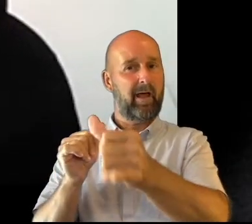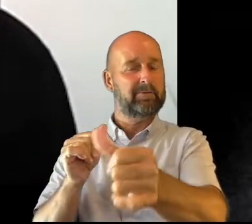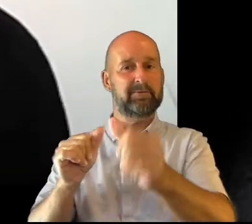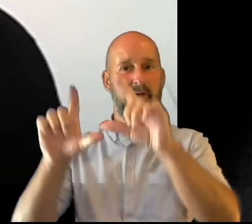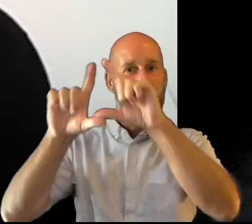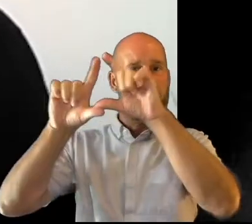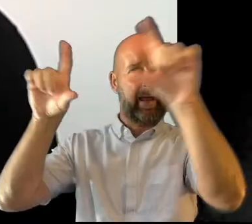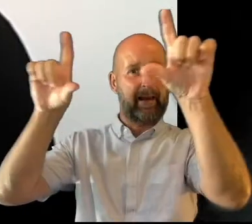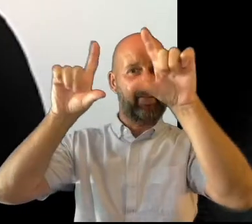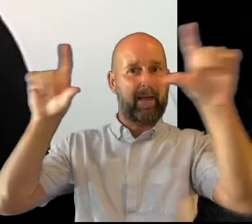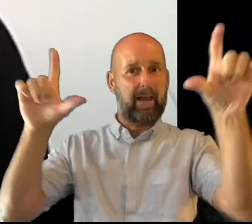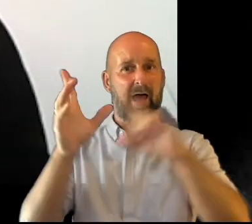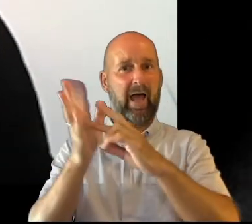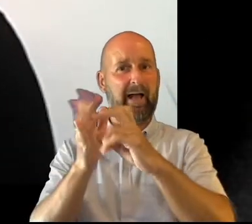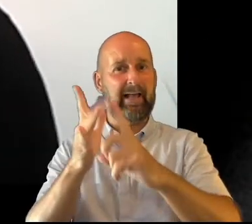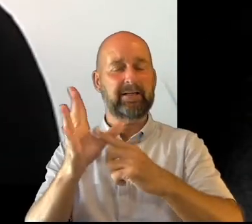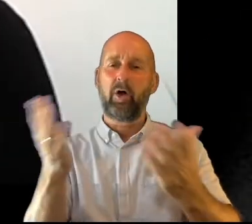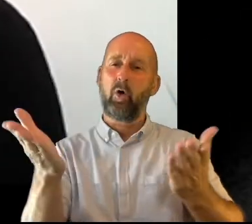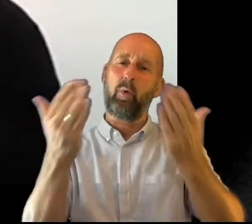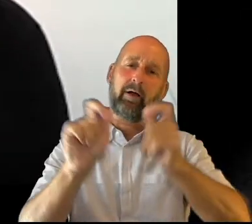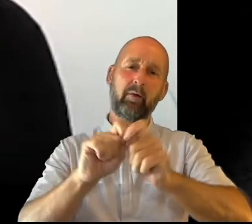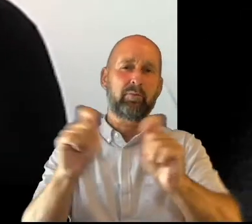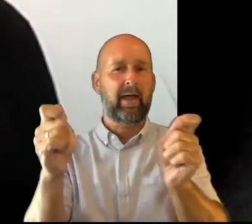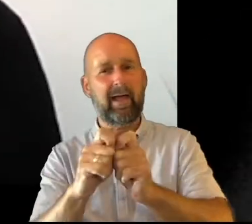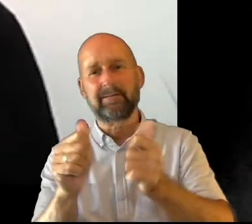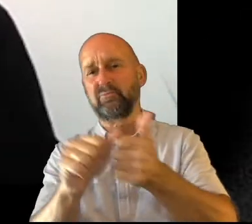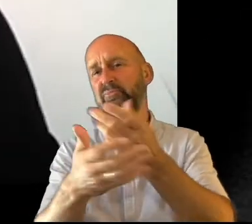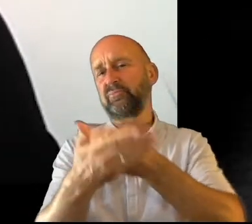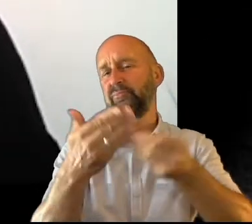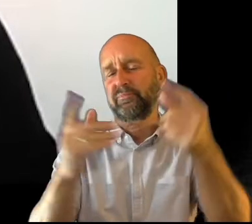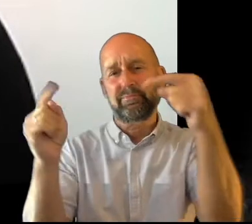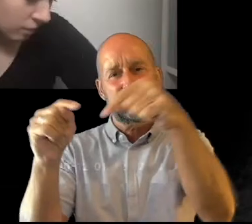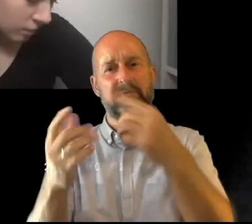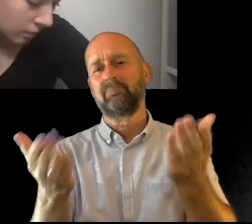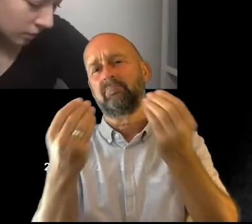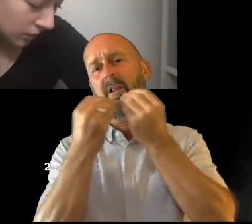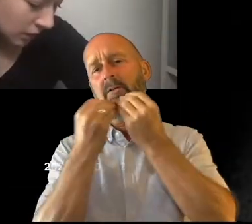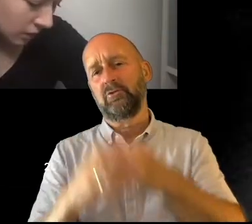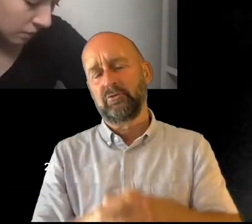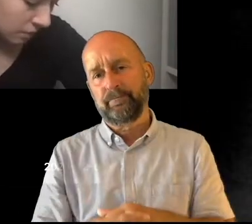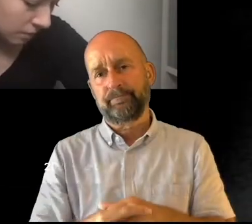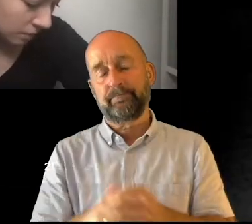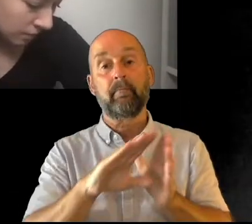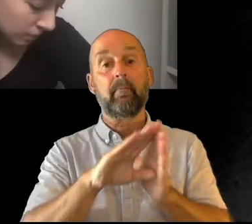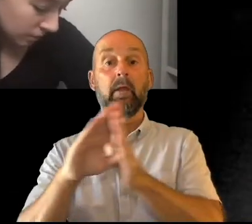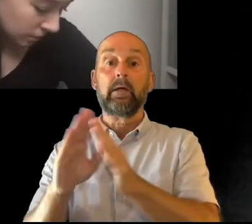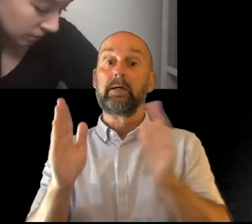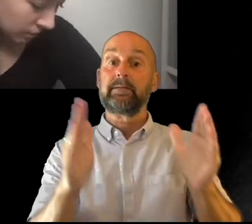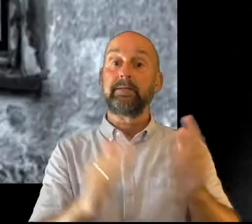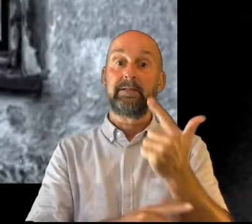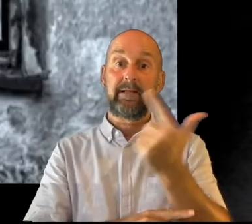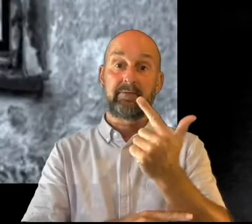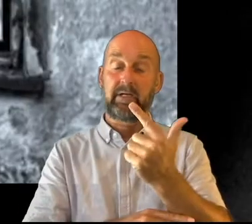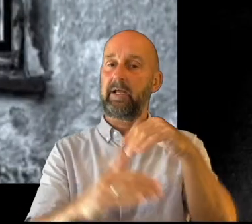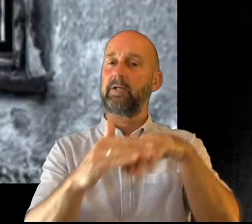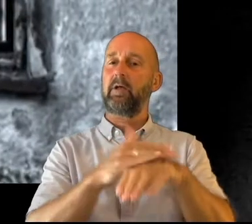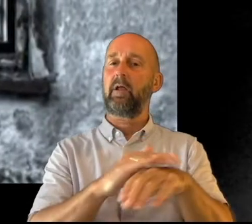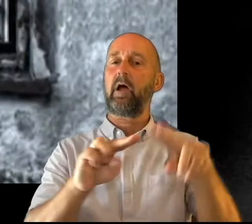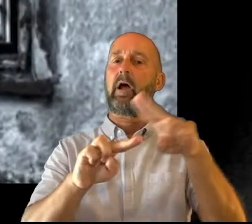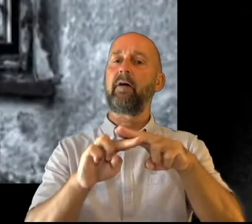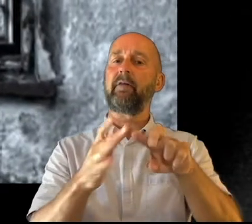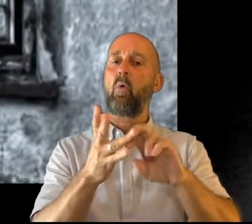banners for Arcadia welcome press and industry guests to the lunch. Scene 17, internal,